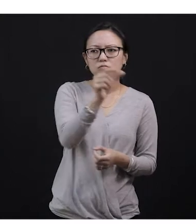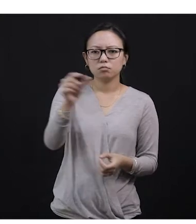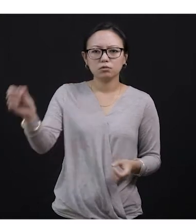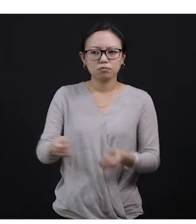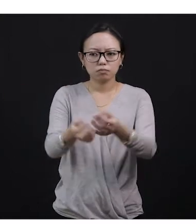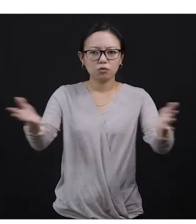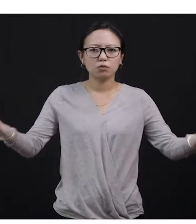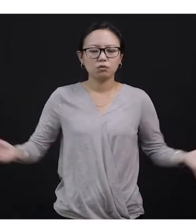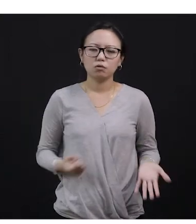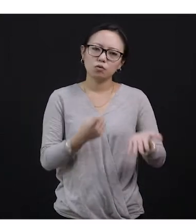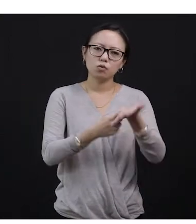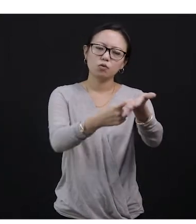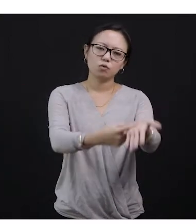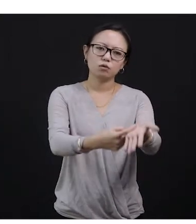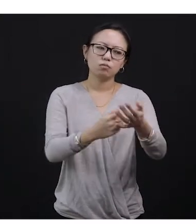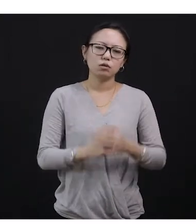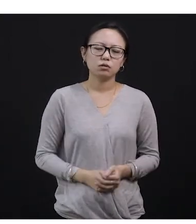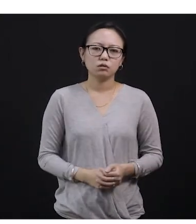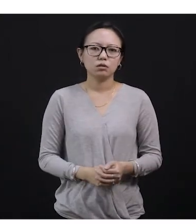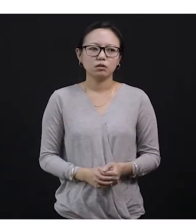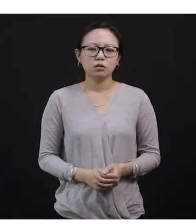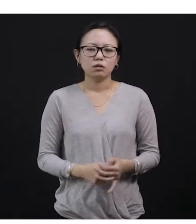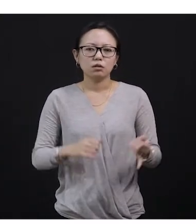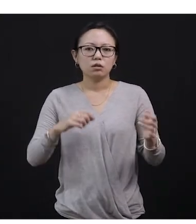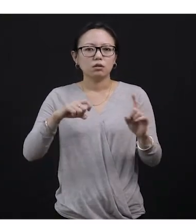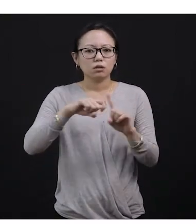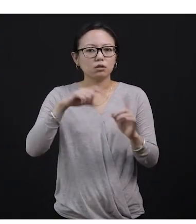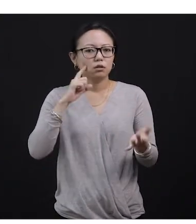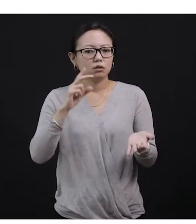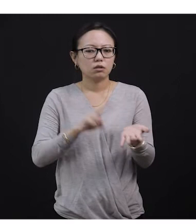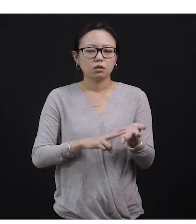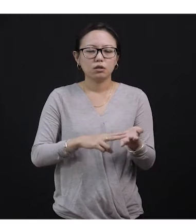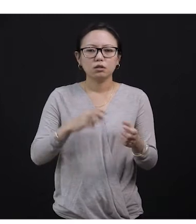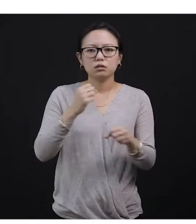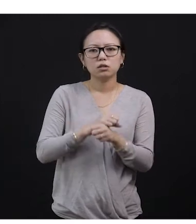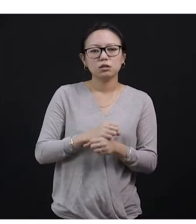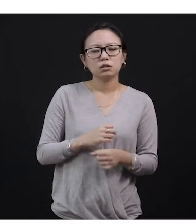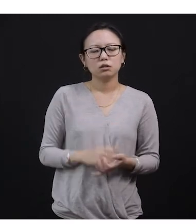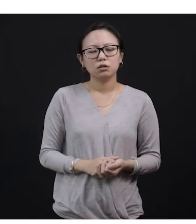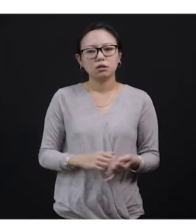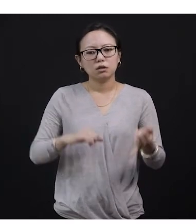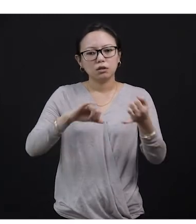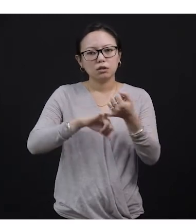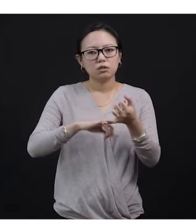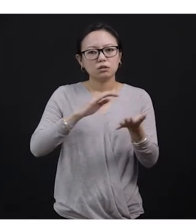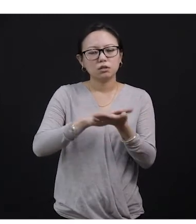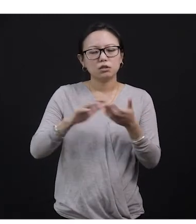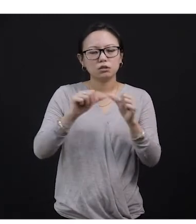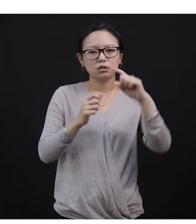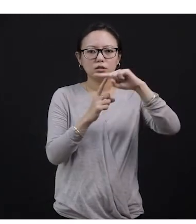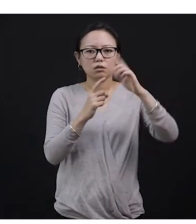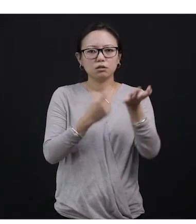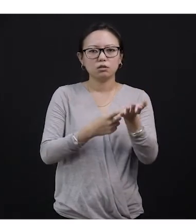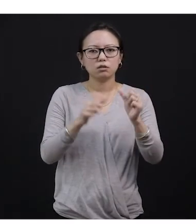So normally the kings were from Kshatriya clans, all right? So in those days,